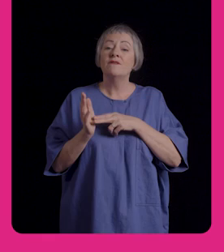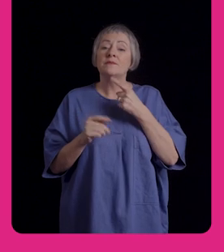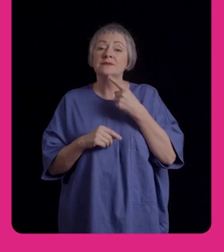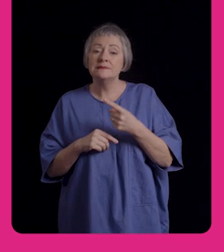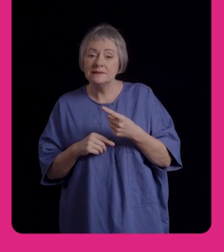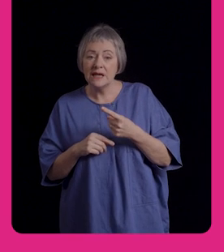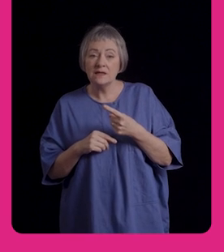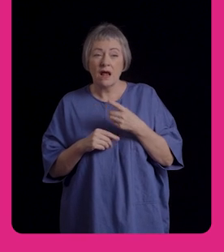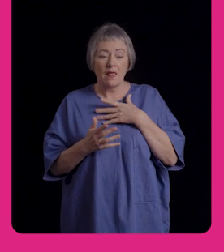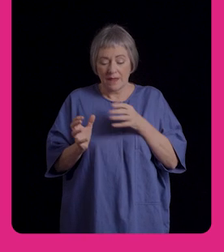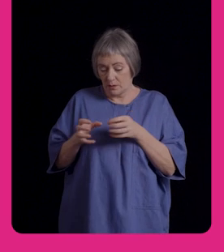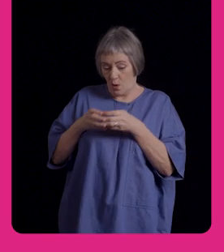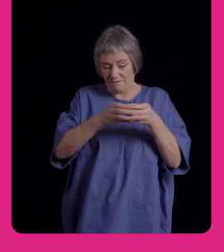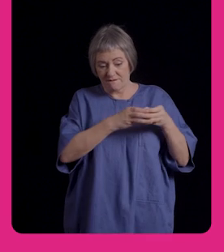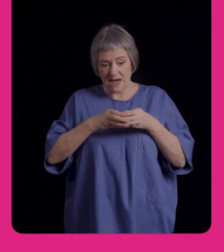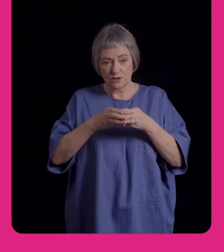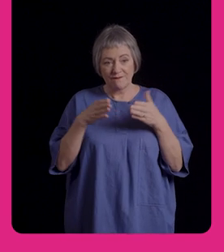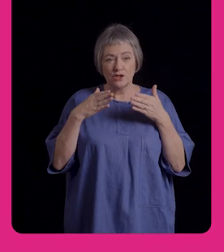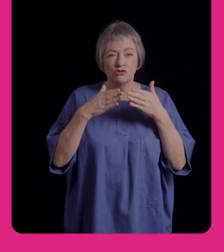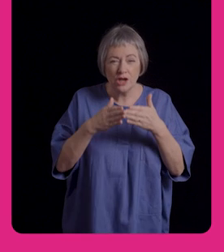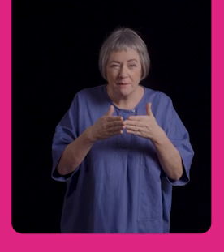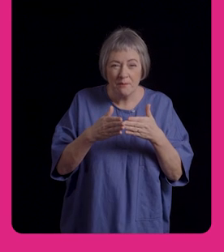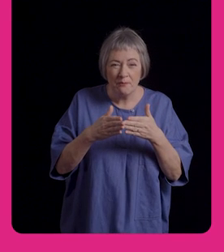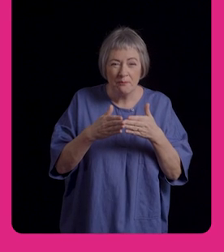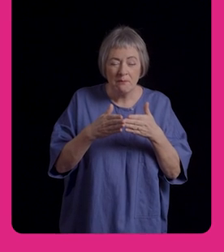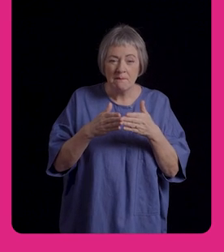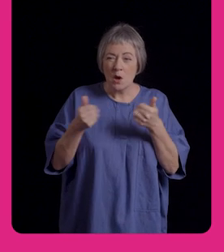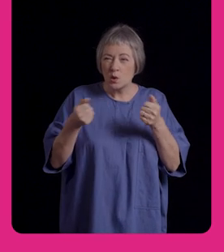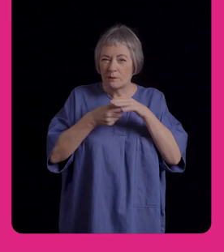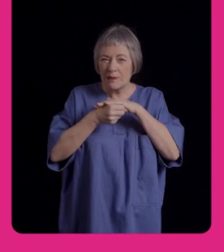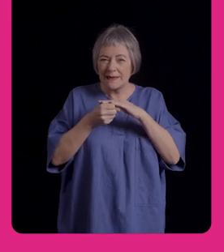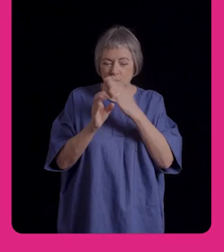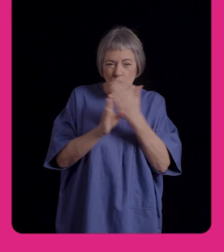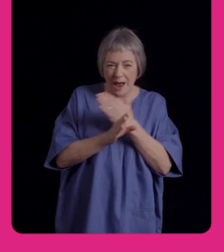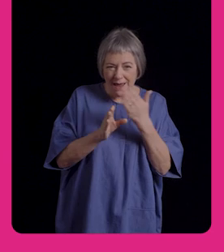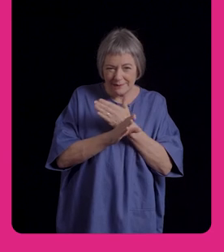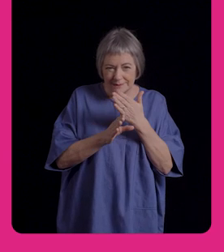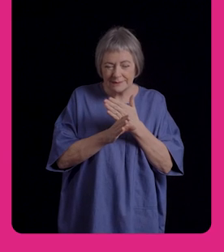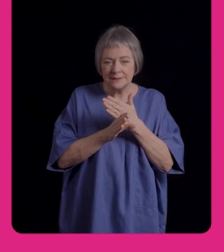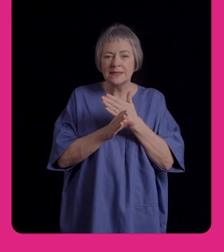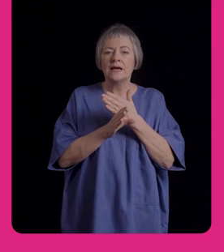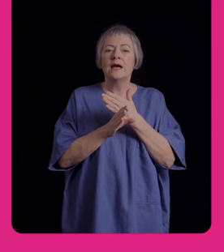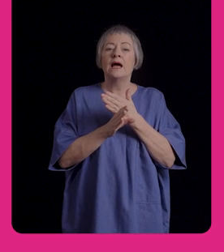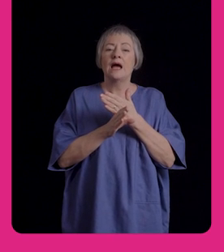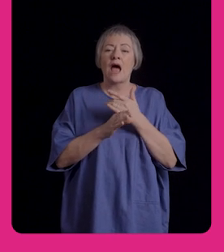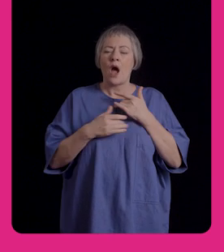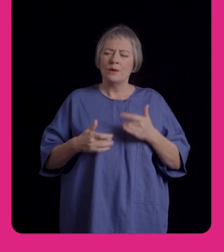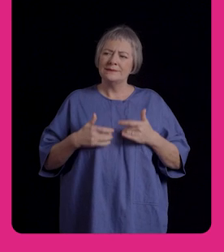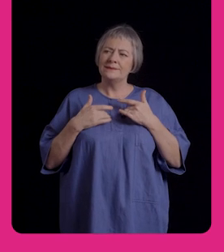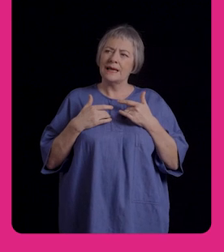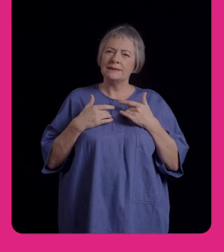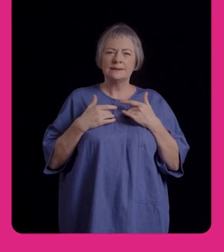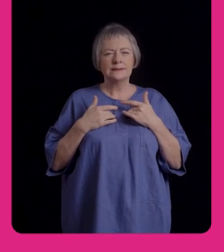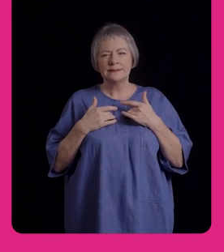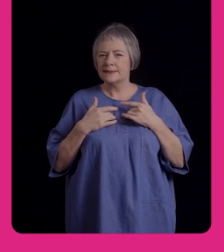Given the small confines of the ship, given how few good places there are to hide, and given the fact that our